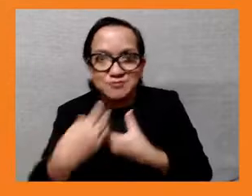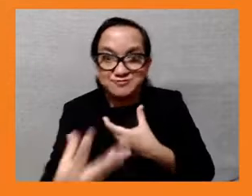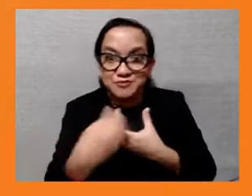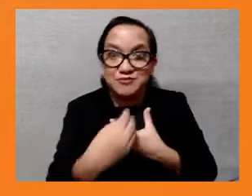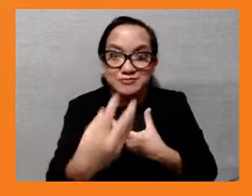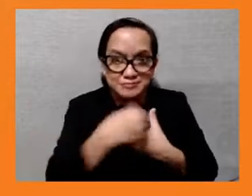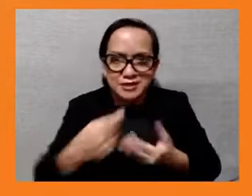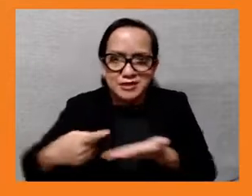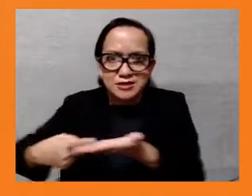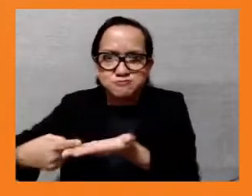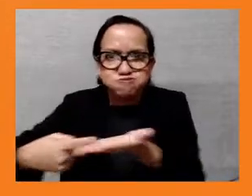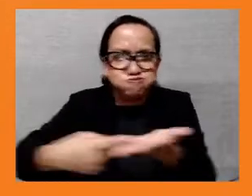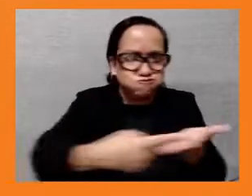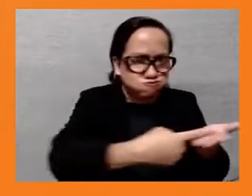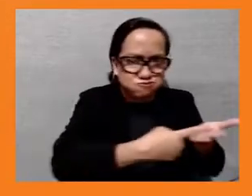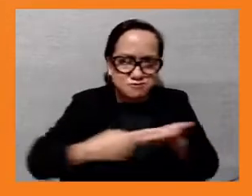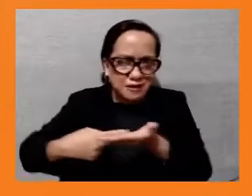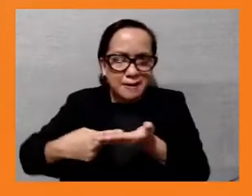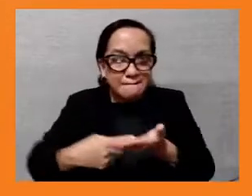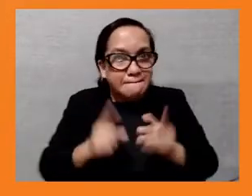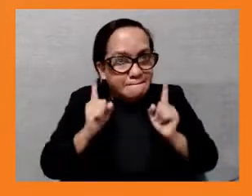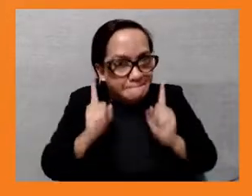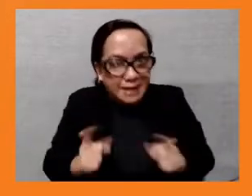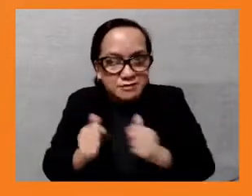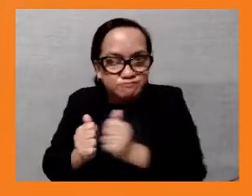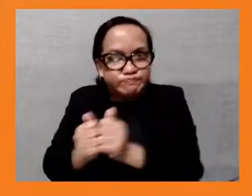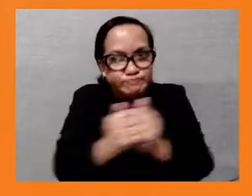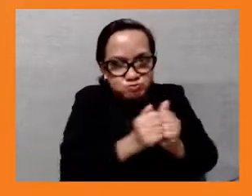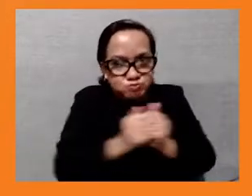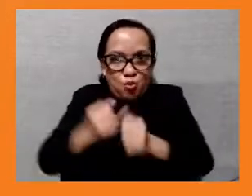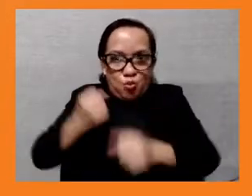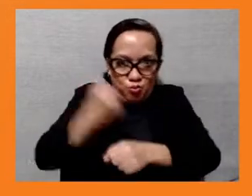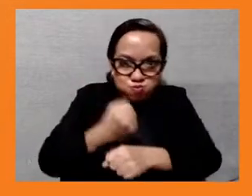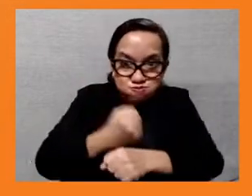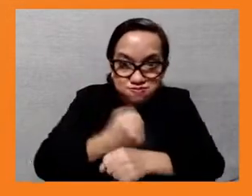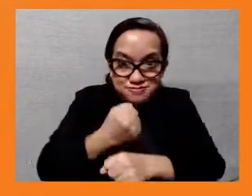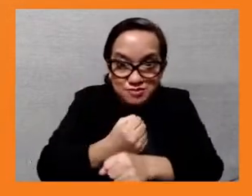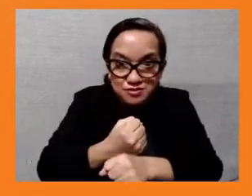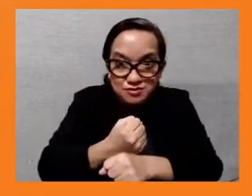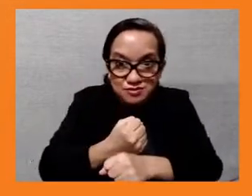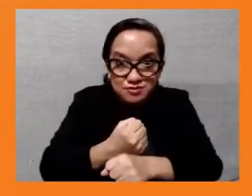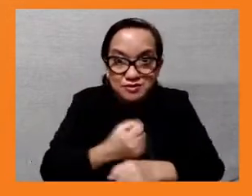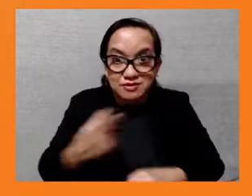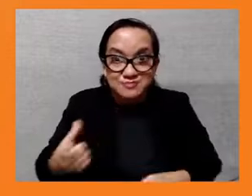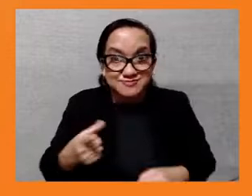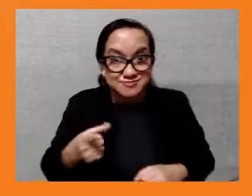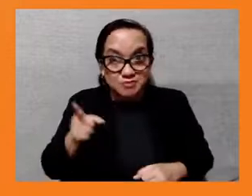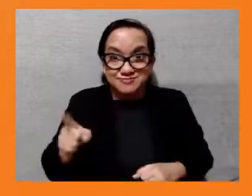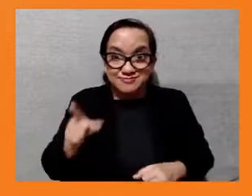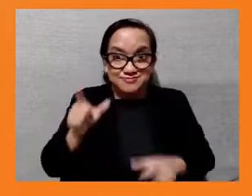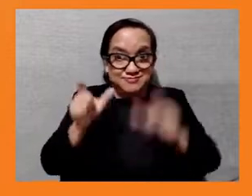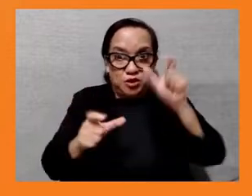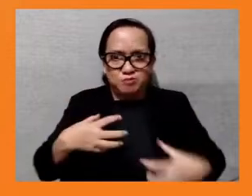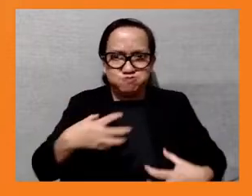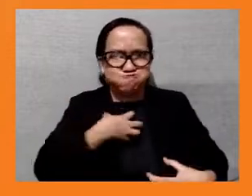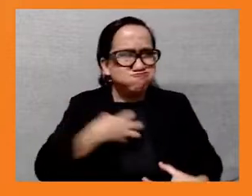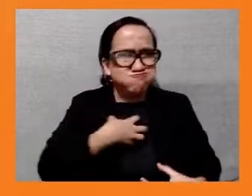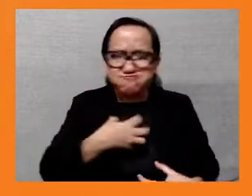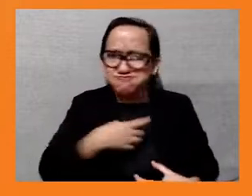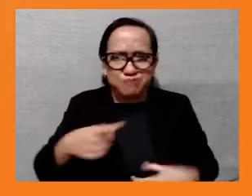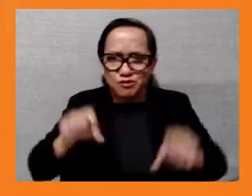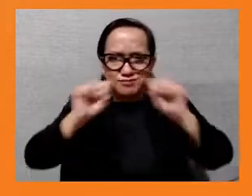down to subcontractors and their subcontracts. And then you get into these very challenging situations where you may have